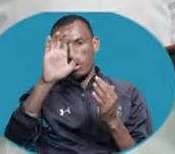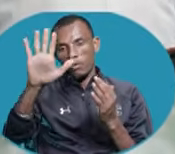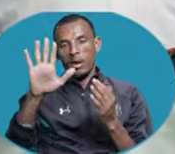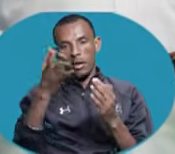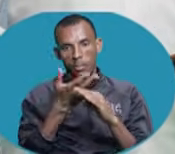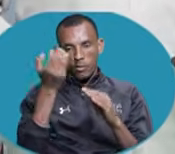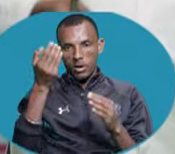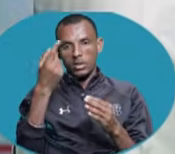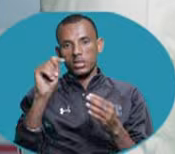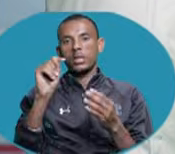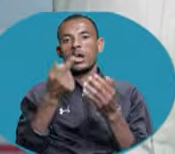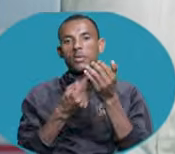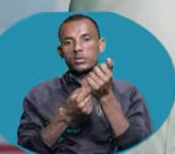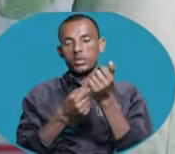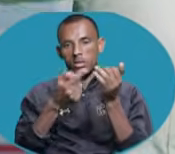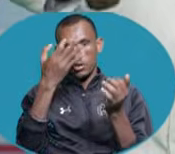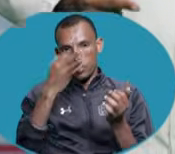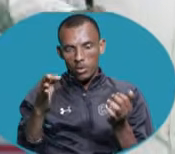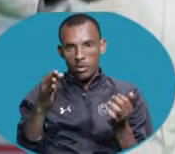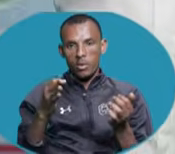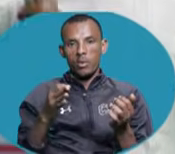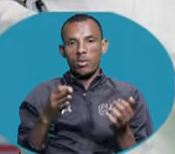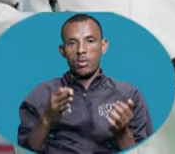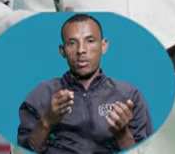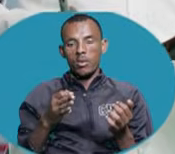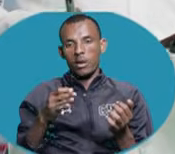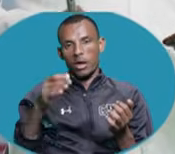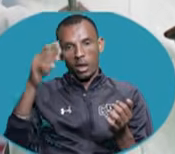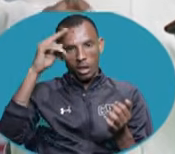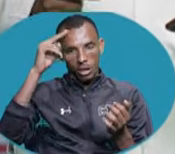Berlin, Adolf Hitler suicided himself.